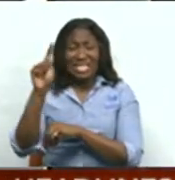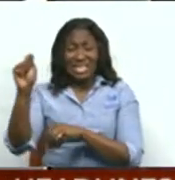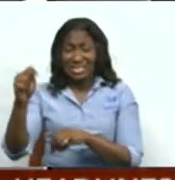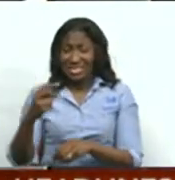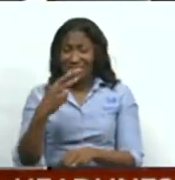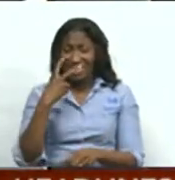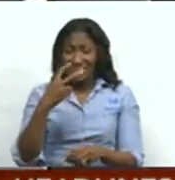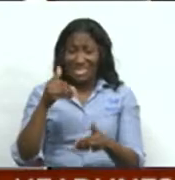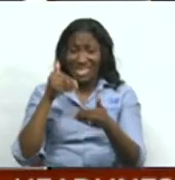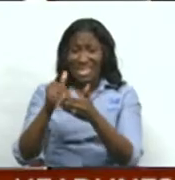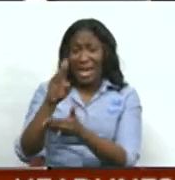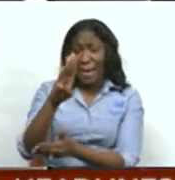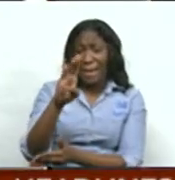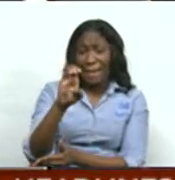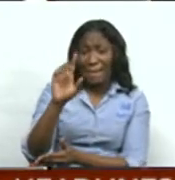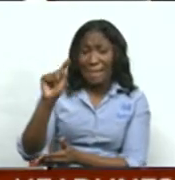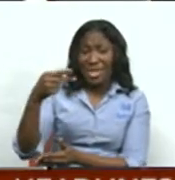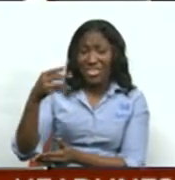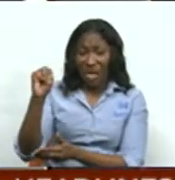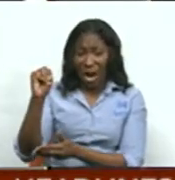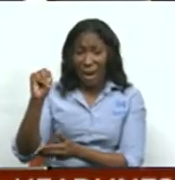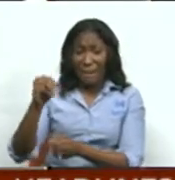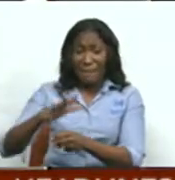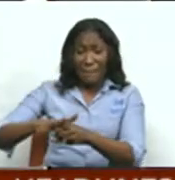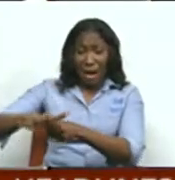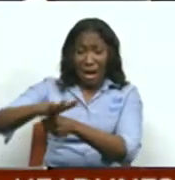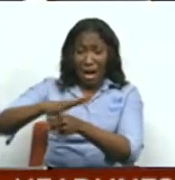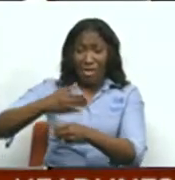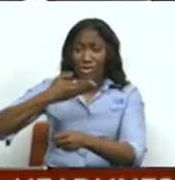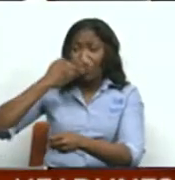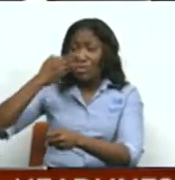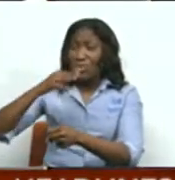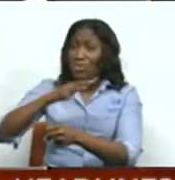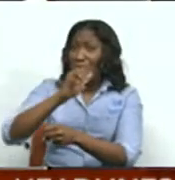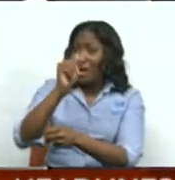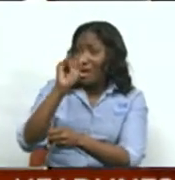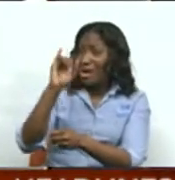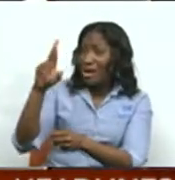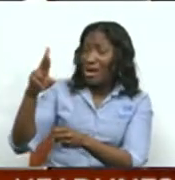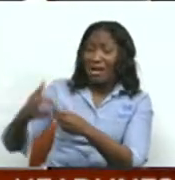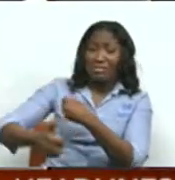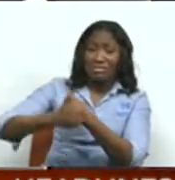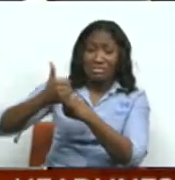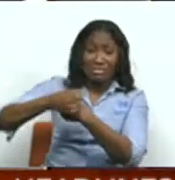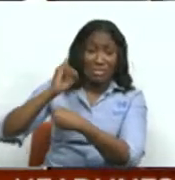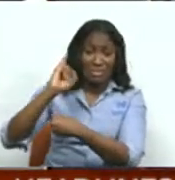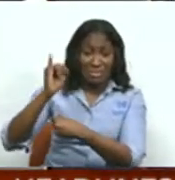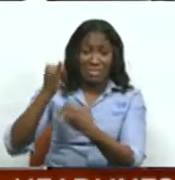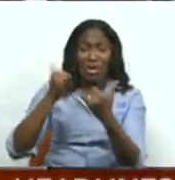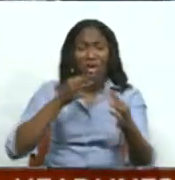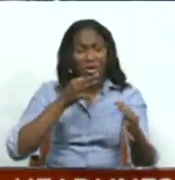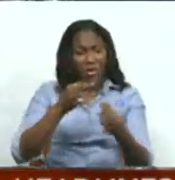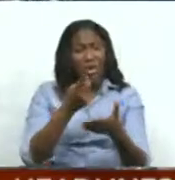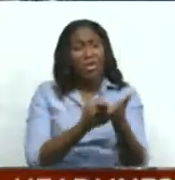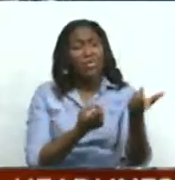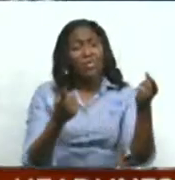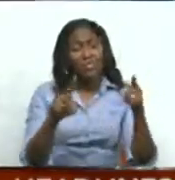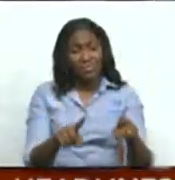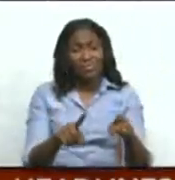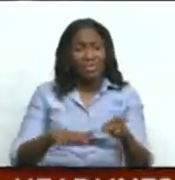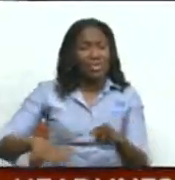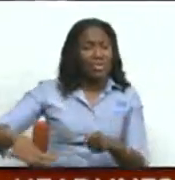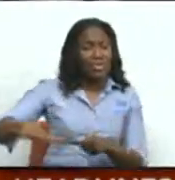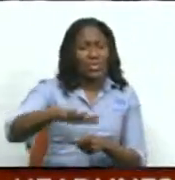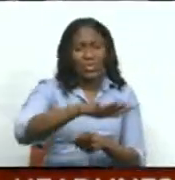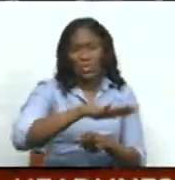Port of Spain getting down to hazardous levels. Meanwhile, the rest of the country, moderate. So what's that about? So let's go take a look at what's going on across the